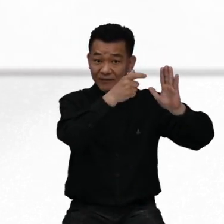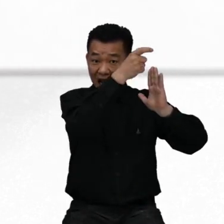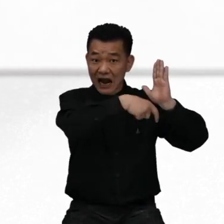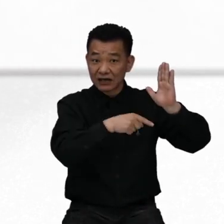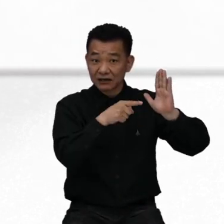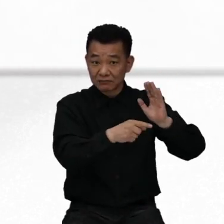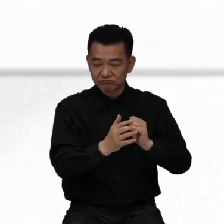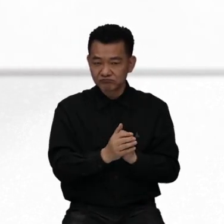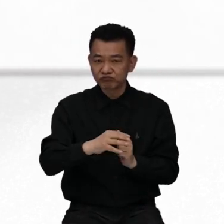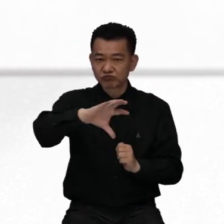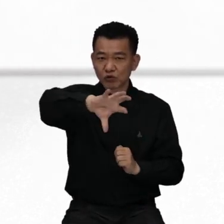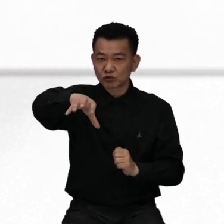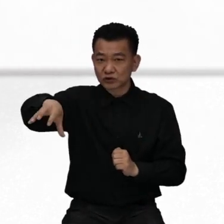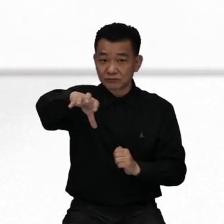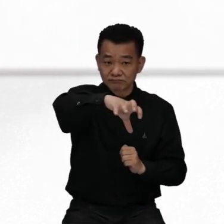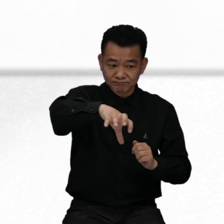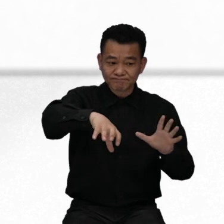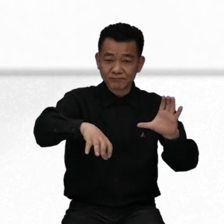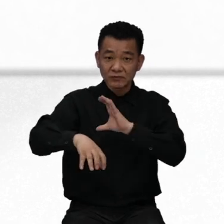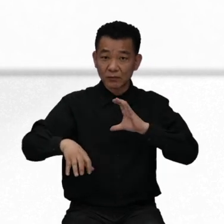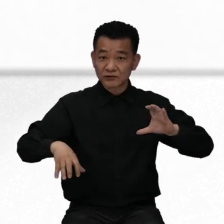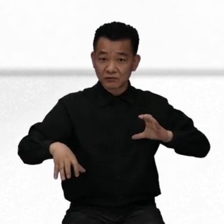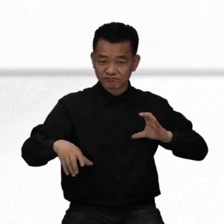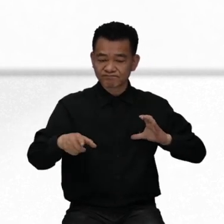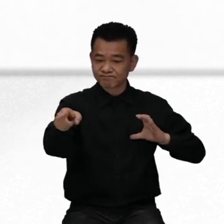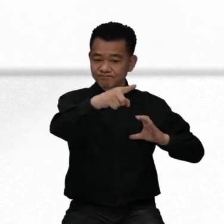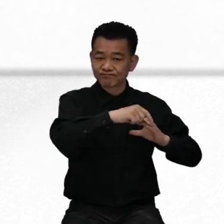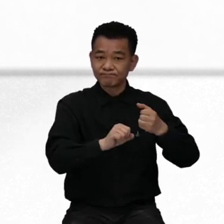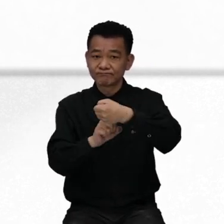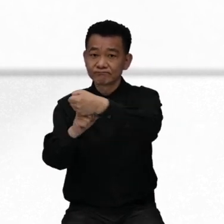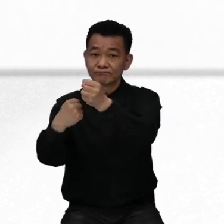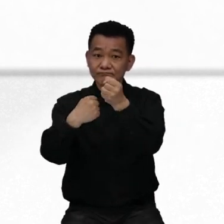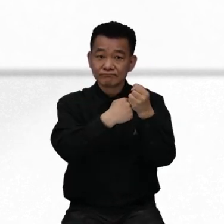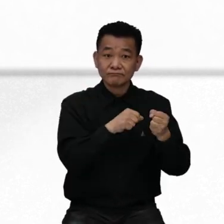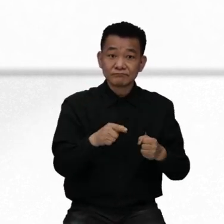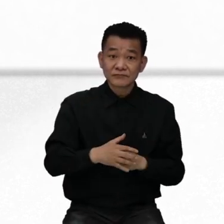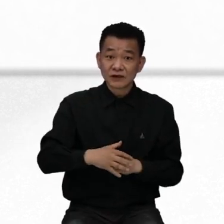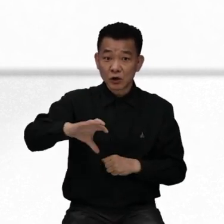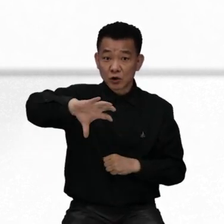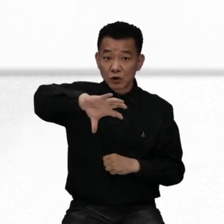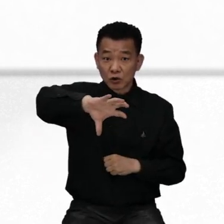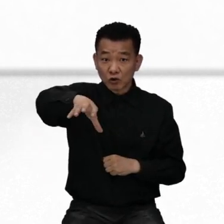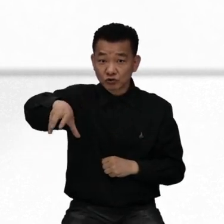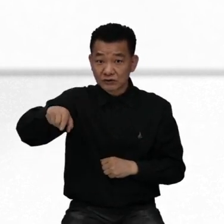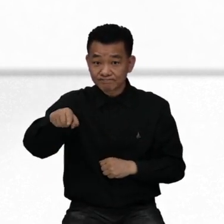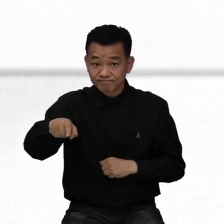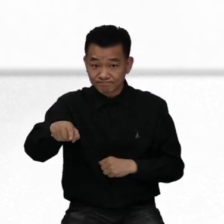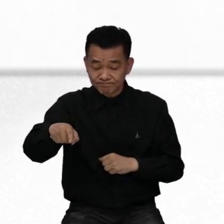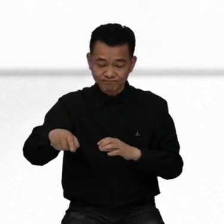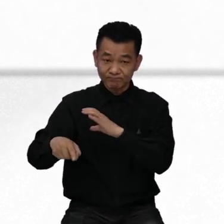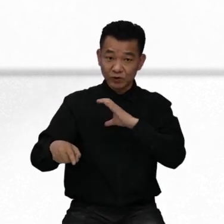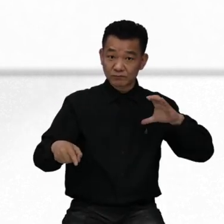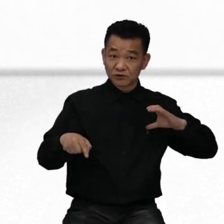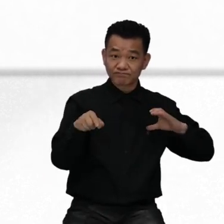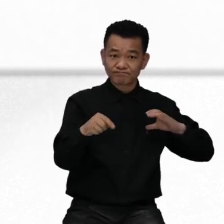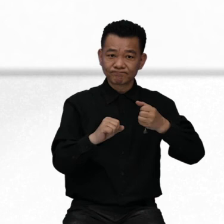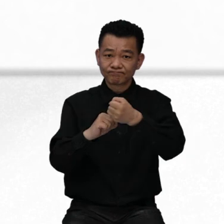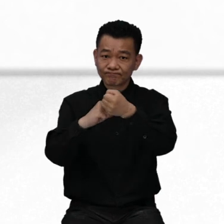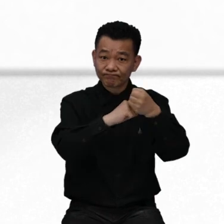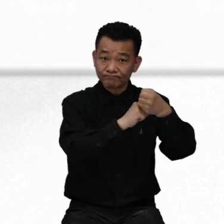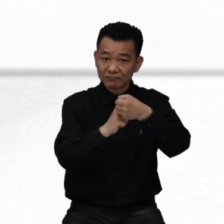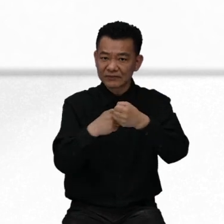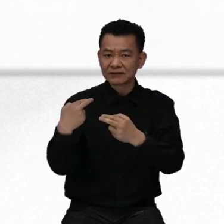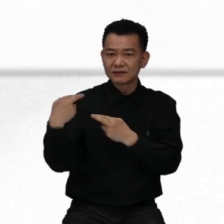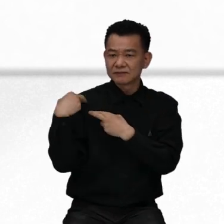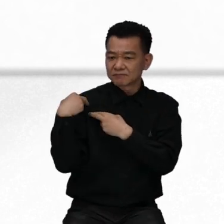Article 37. Cooperation between states parties and the committee. States parties shall cooperate with the committee